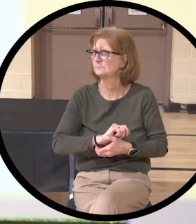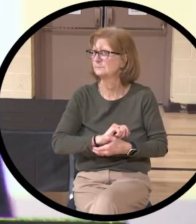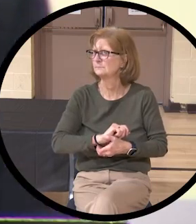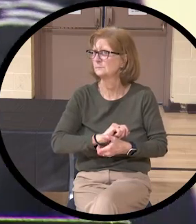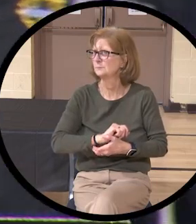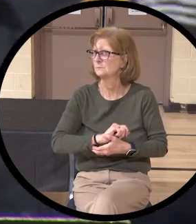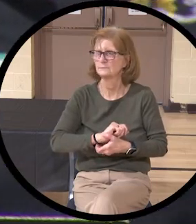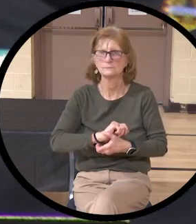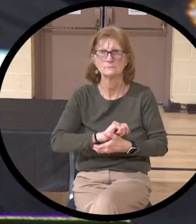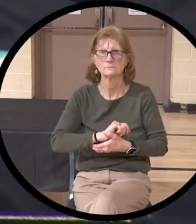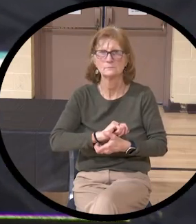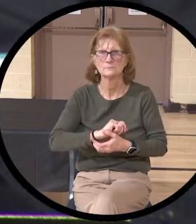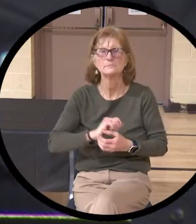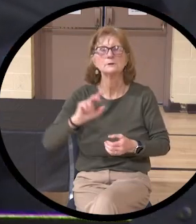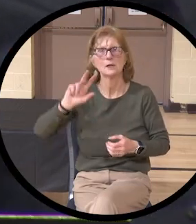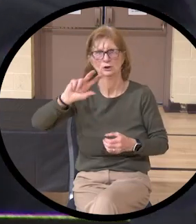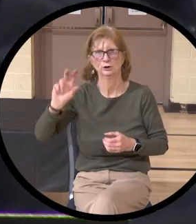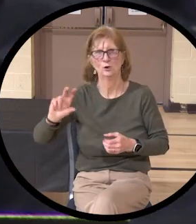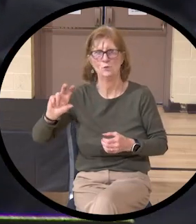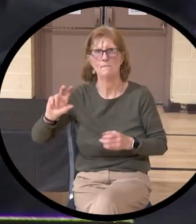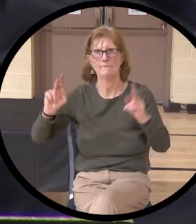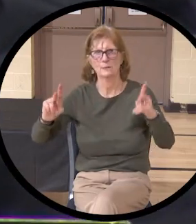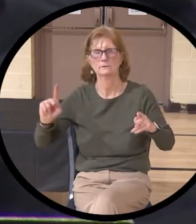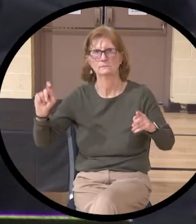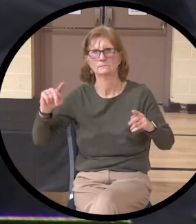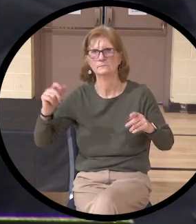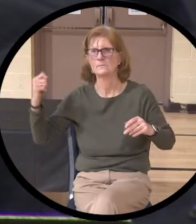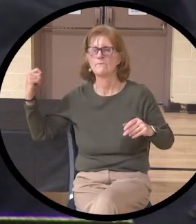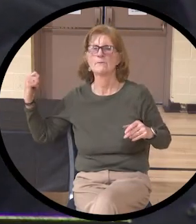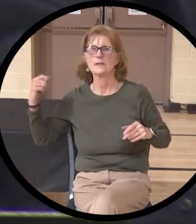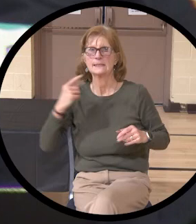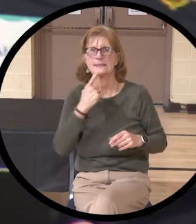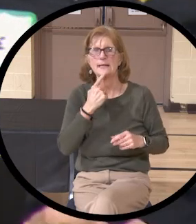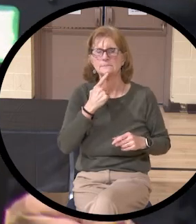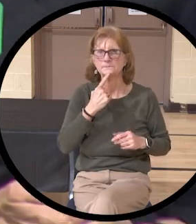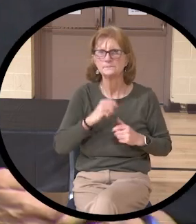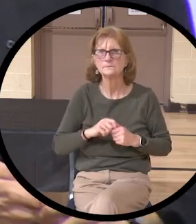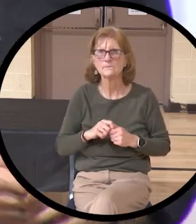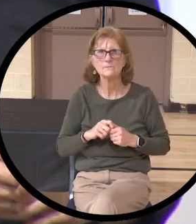There's a question on Zoom. So someone on Zoom asked,